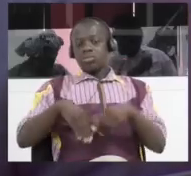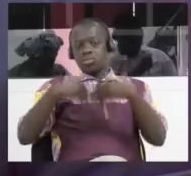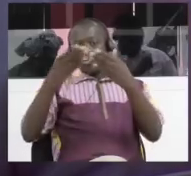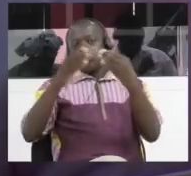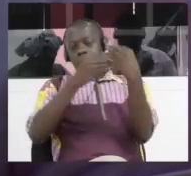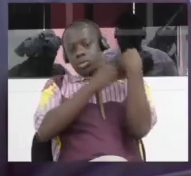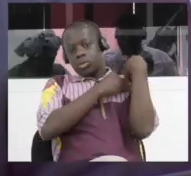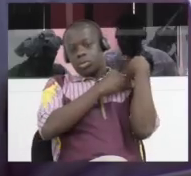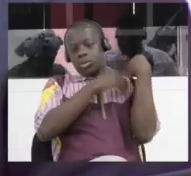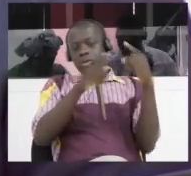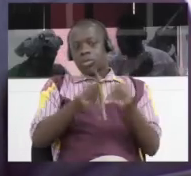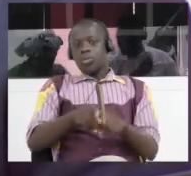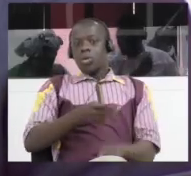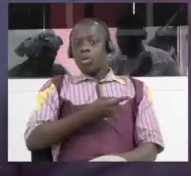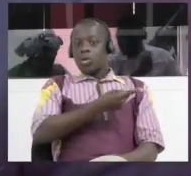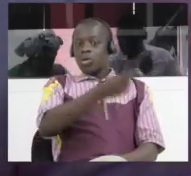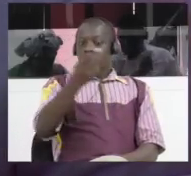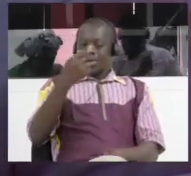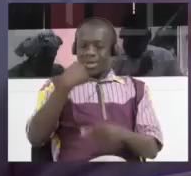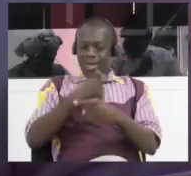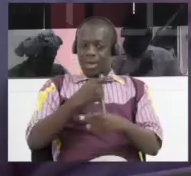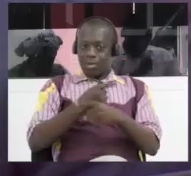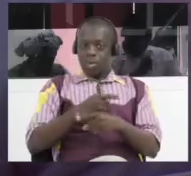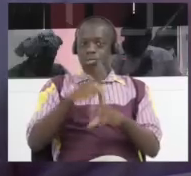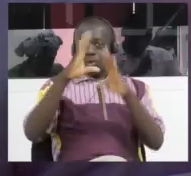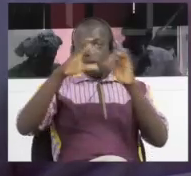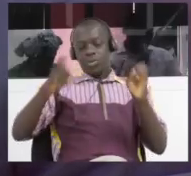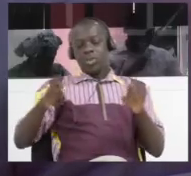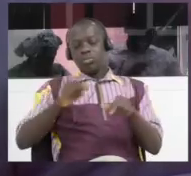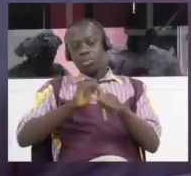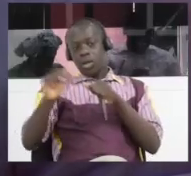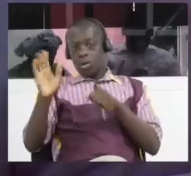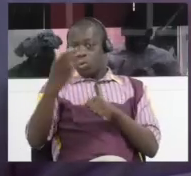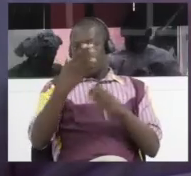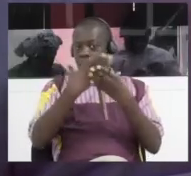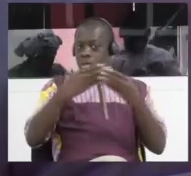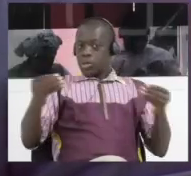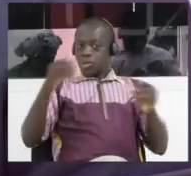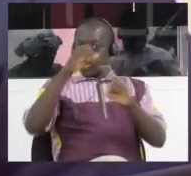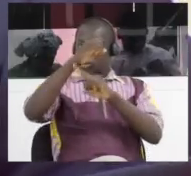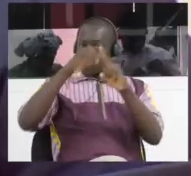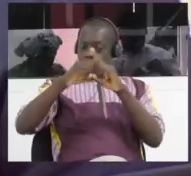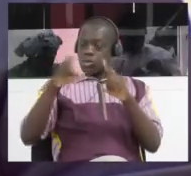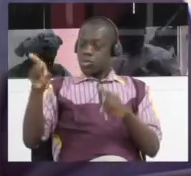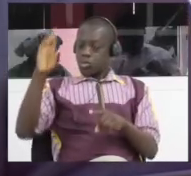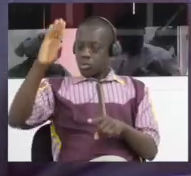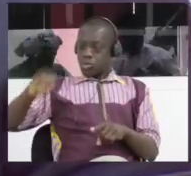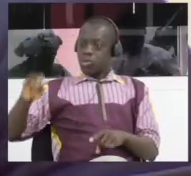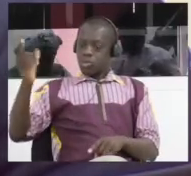abdicated responsibility and tell you, well, you Gambian officers, go and sort out the situation. What did